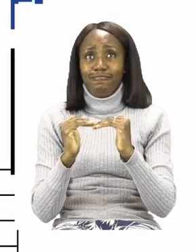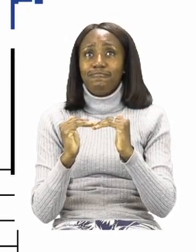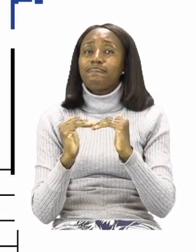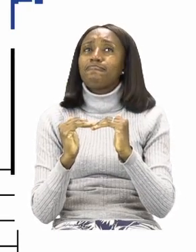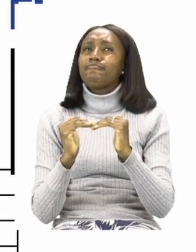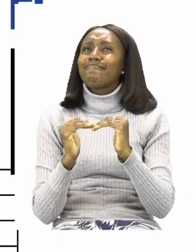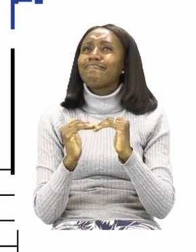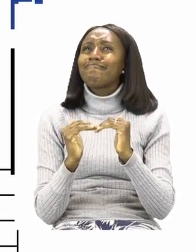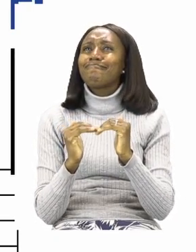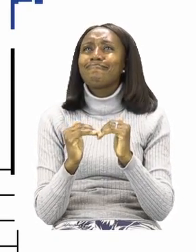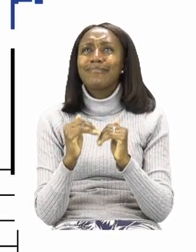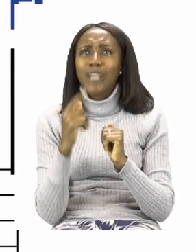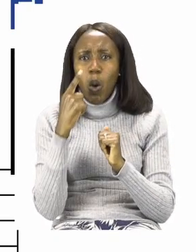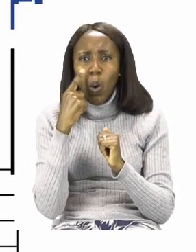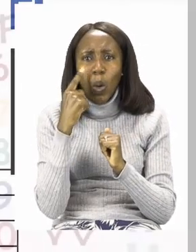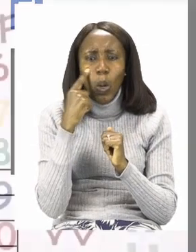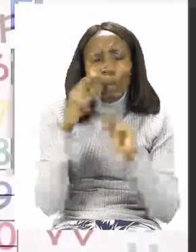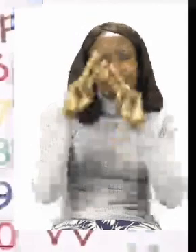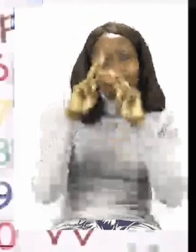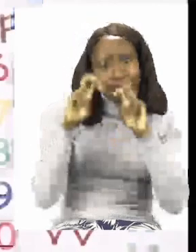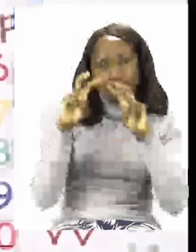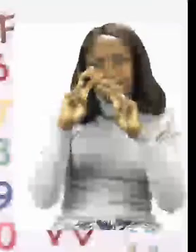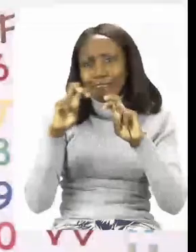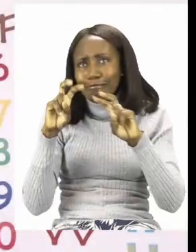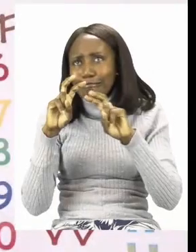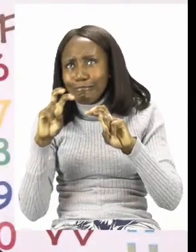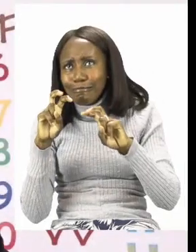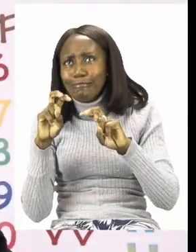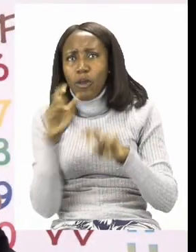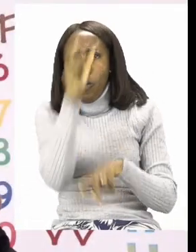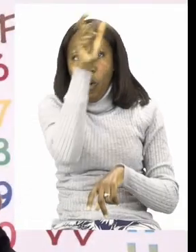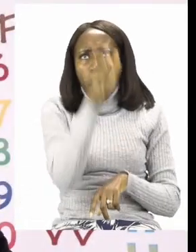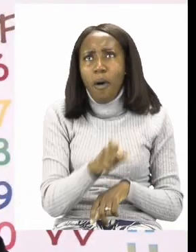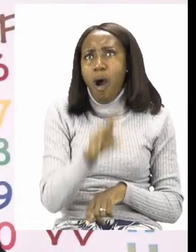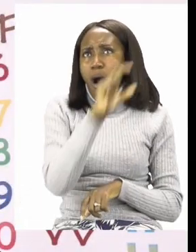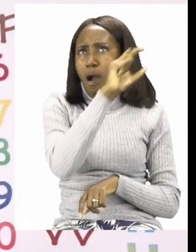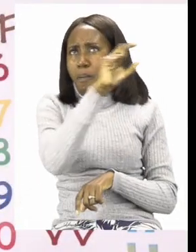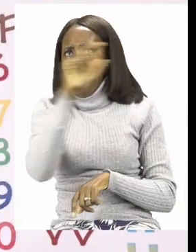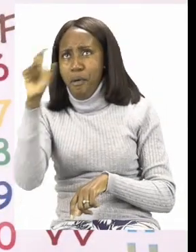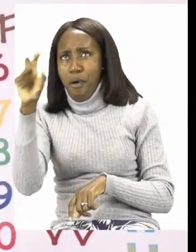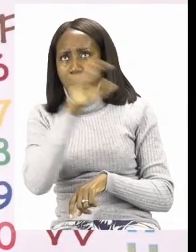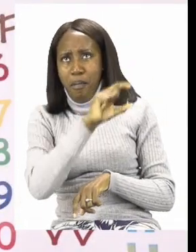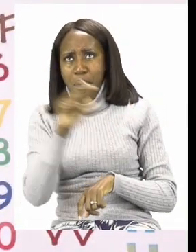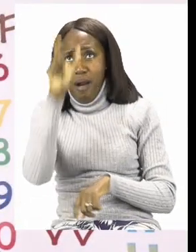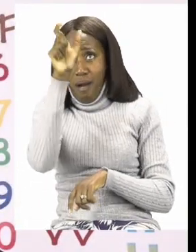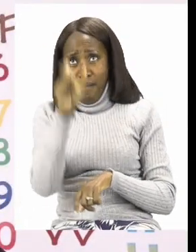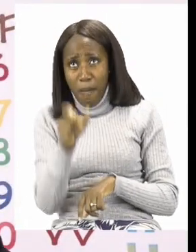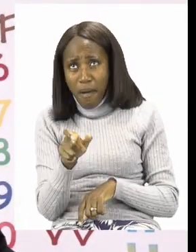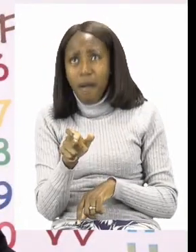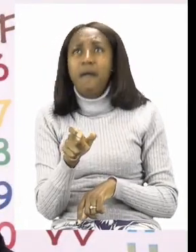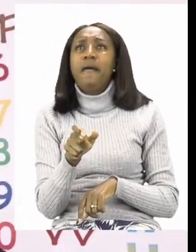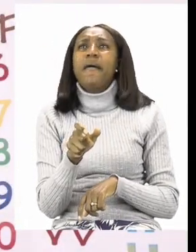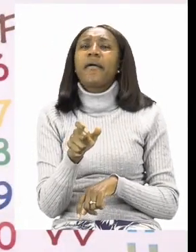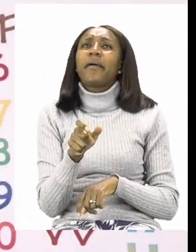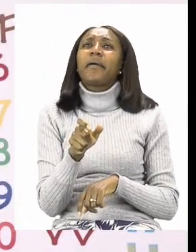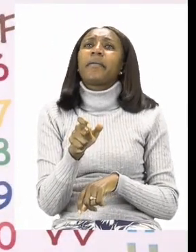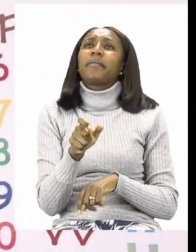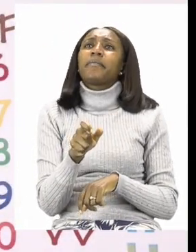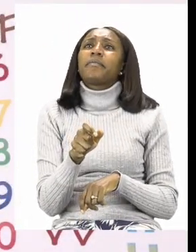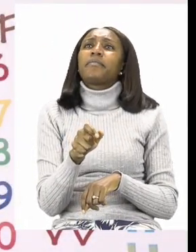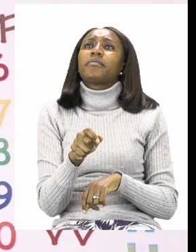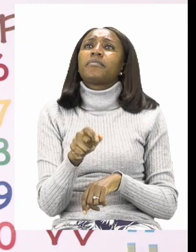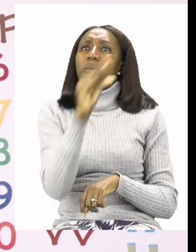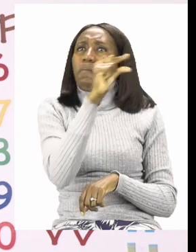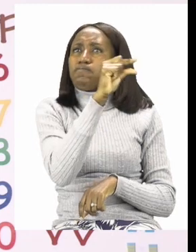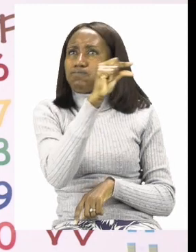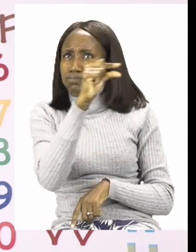will find a little crossword. And in this puzzle, there are words which you